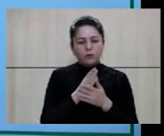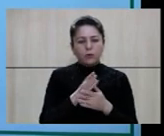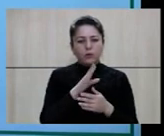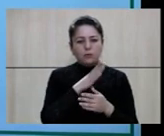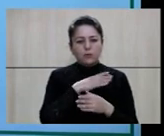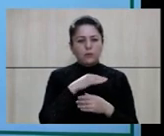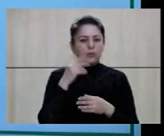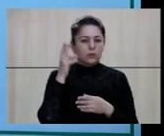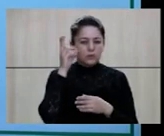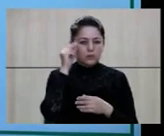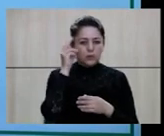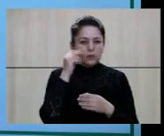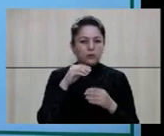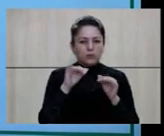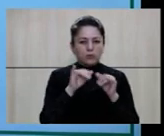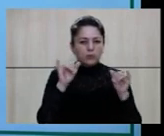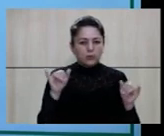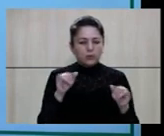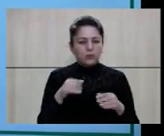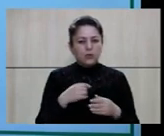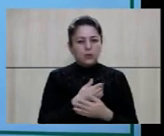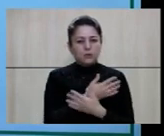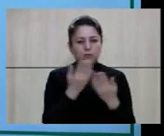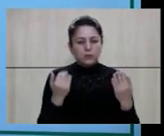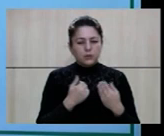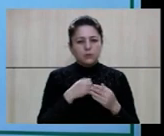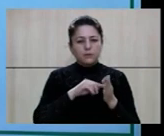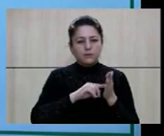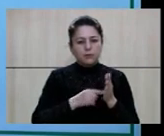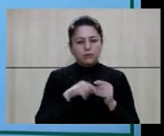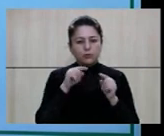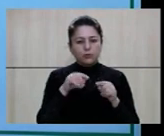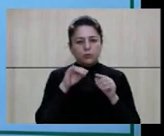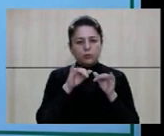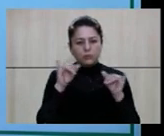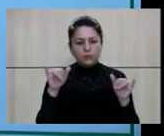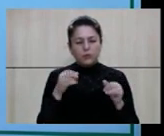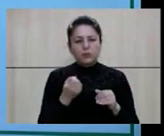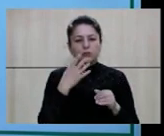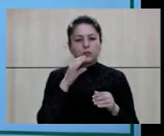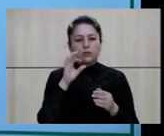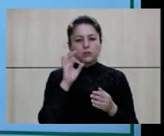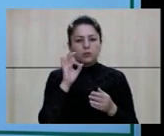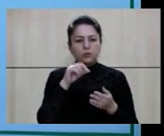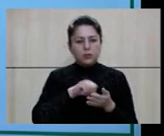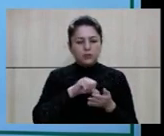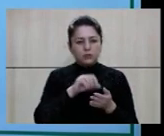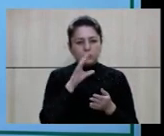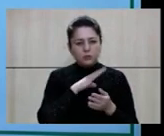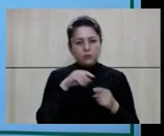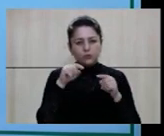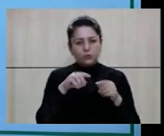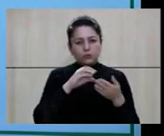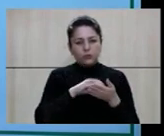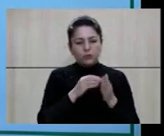sonlarga ko'paytirganda biz virgulni shu ko'paytuvchini nechta nol qatnashayotgan bo'lsa, shuncha